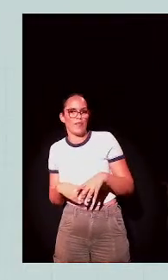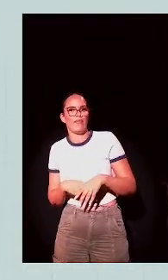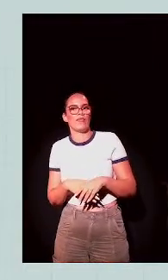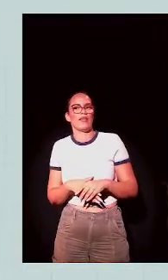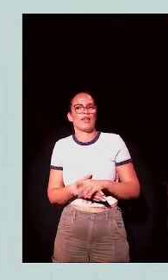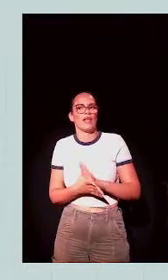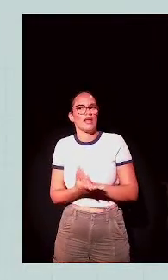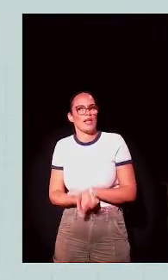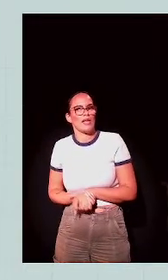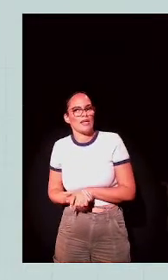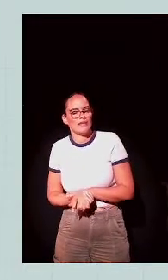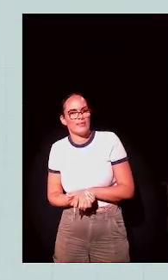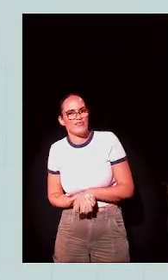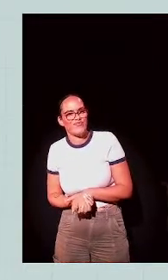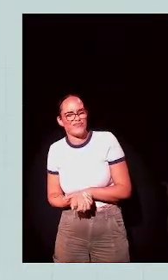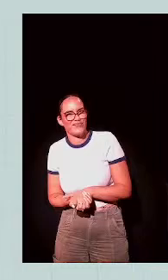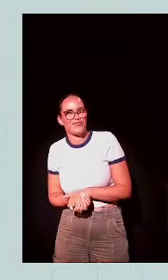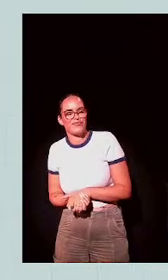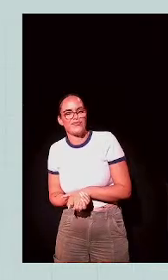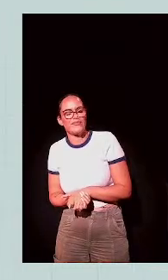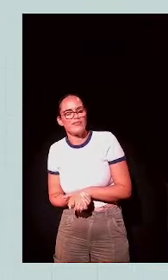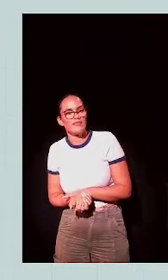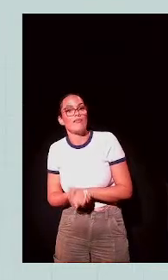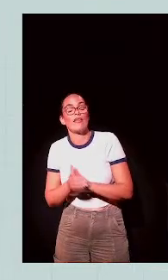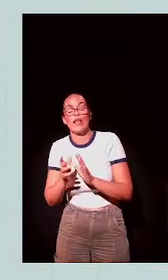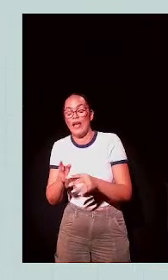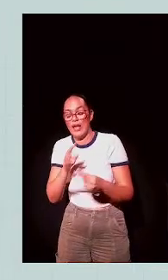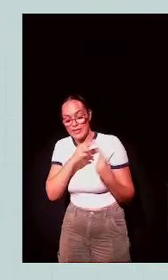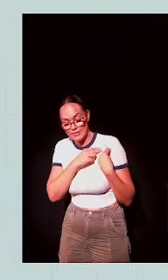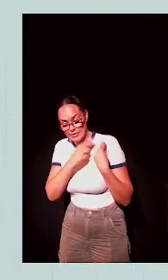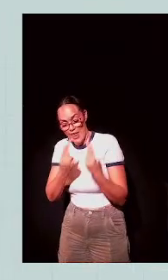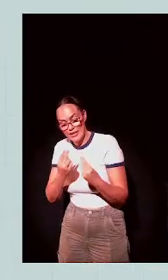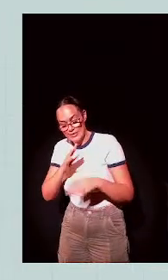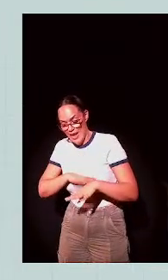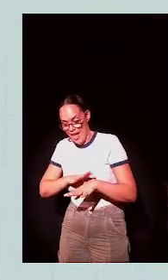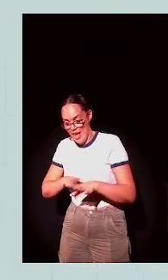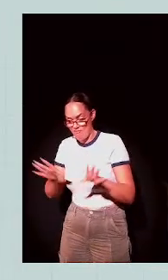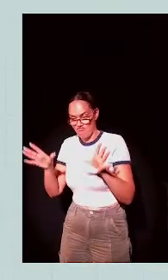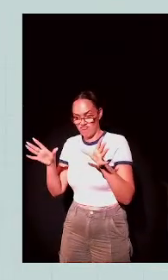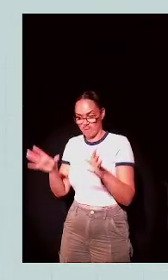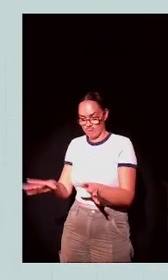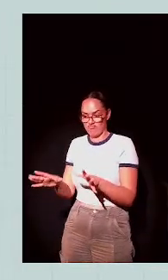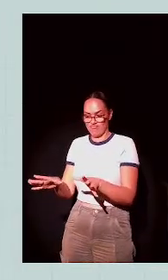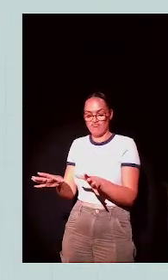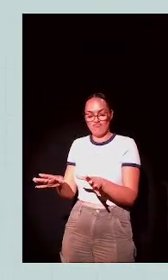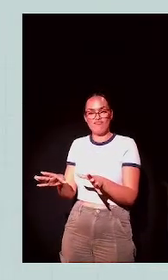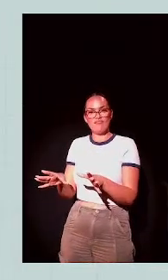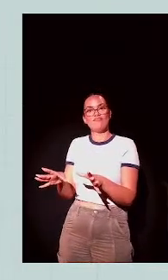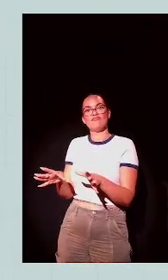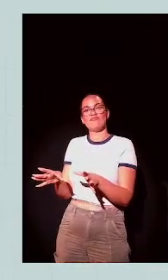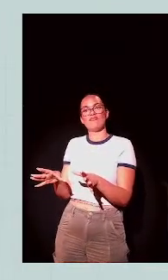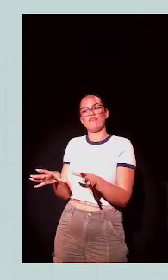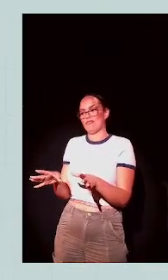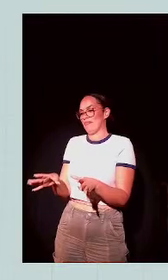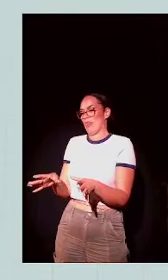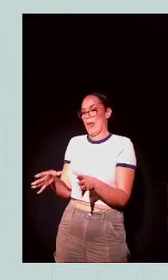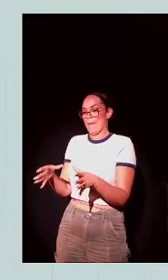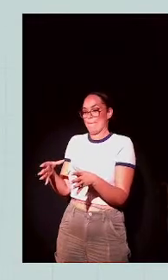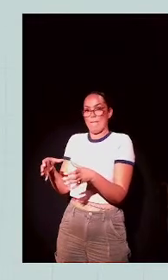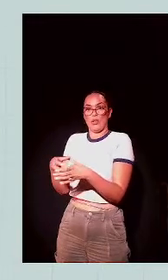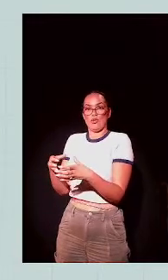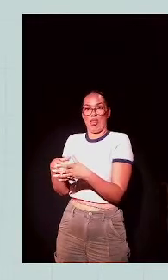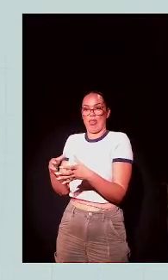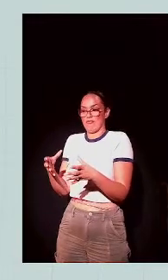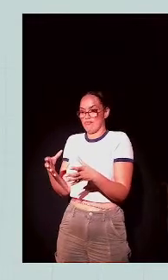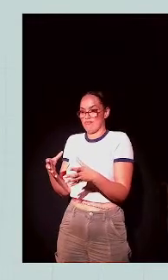In terms of delegated time, the idea of letting the modules do at least some of the